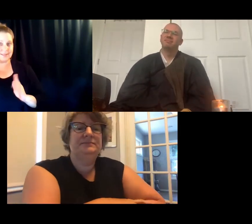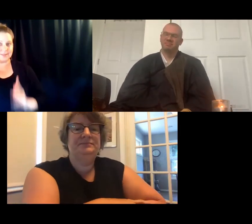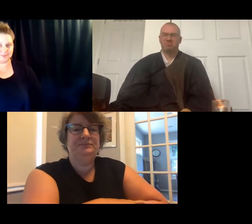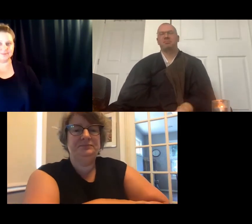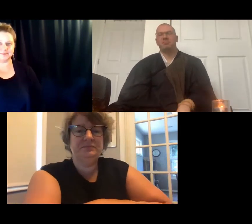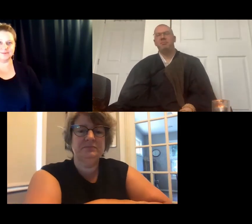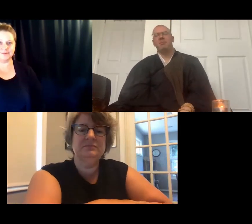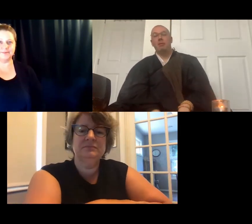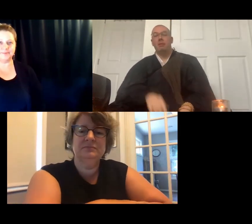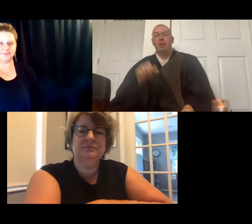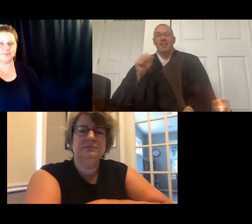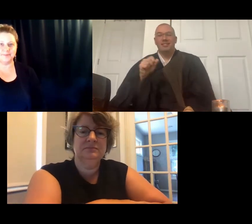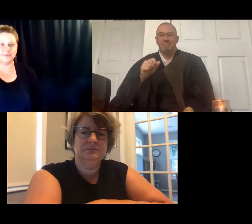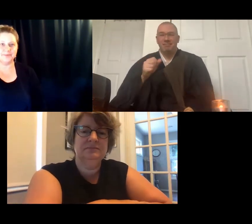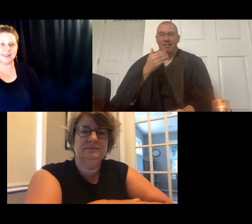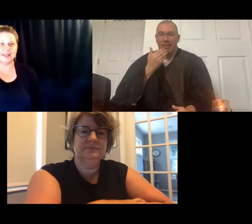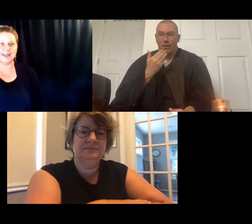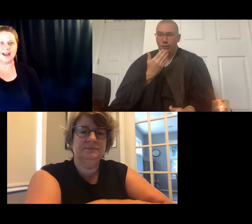priest.